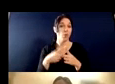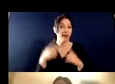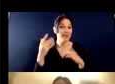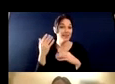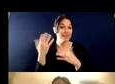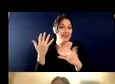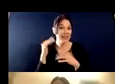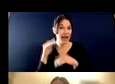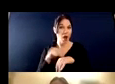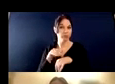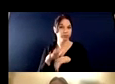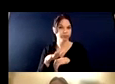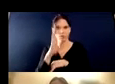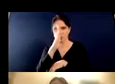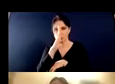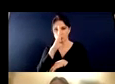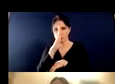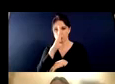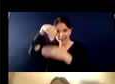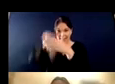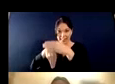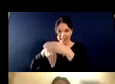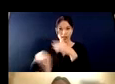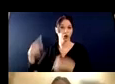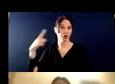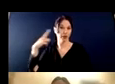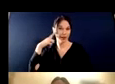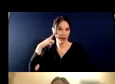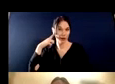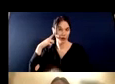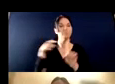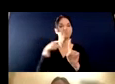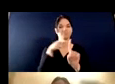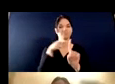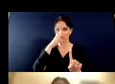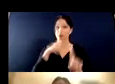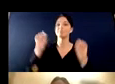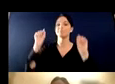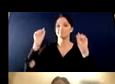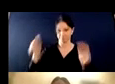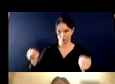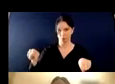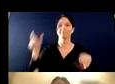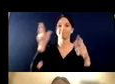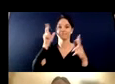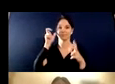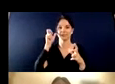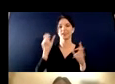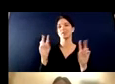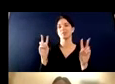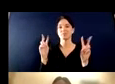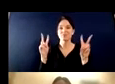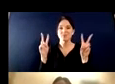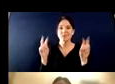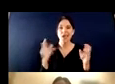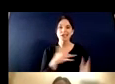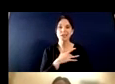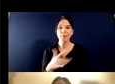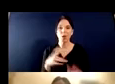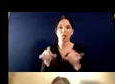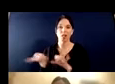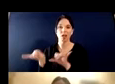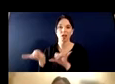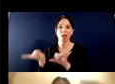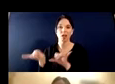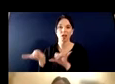conduction directly to the inner ear, this child was able to hear sound within the range of typical hearing. And again, that